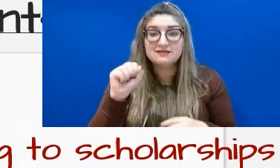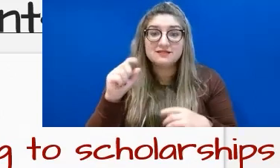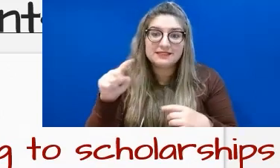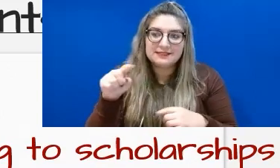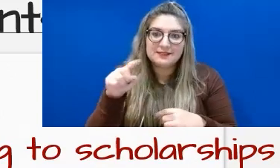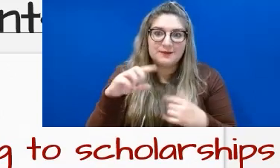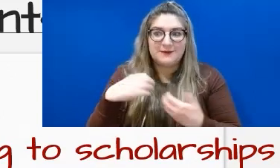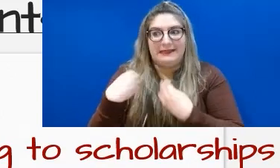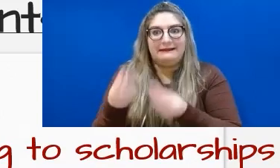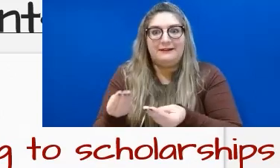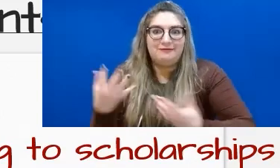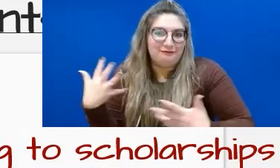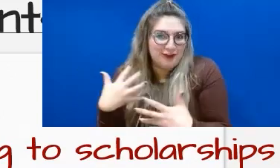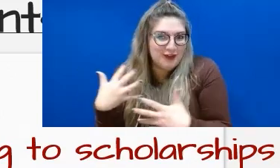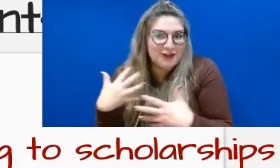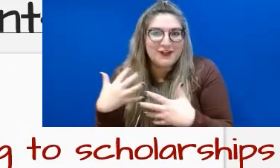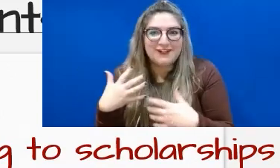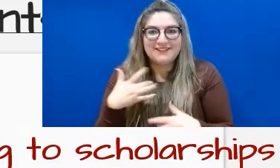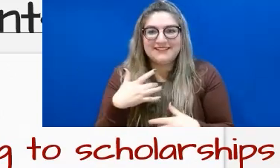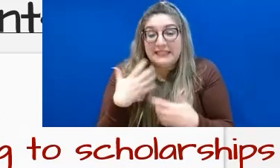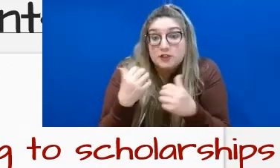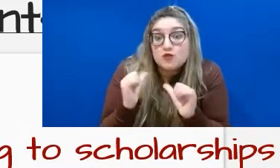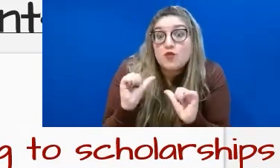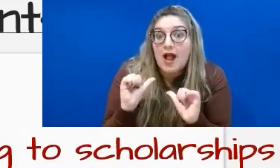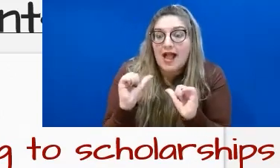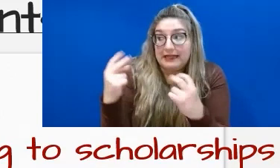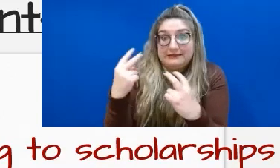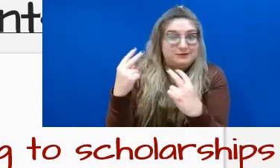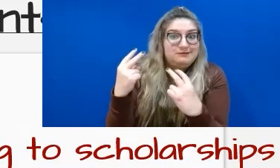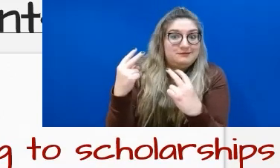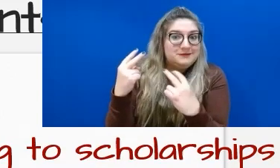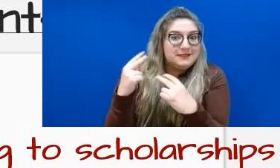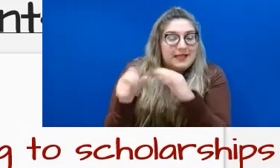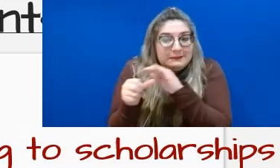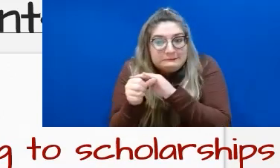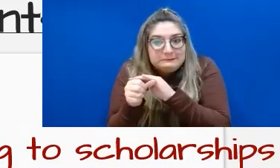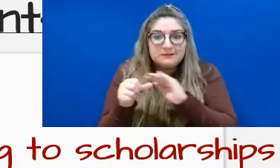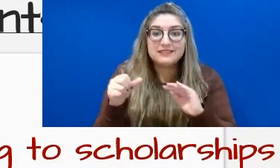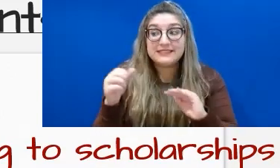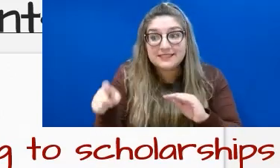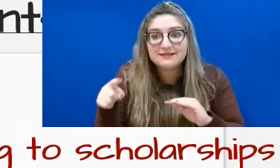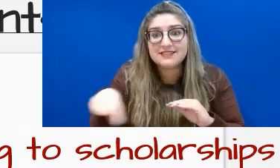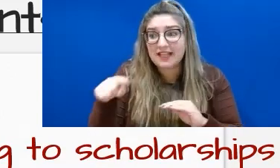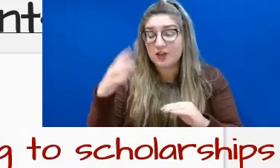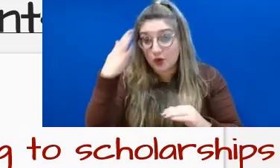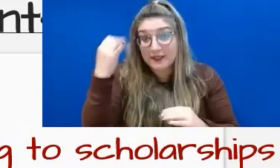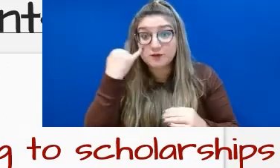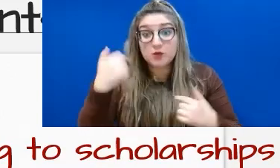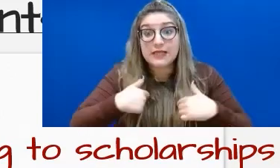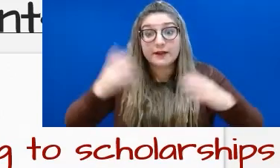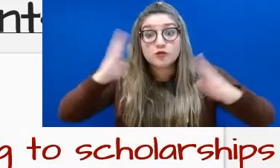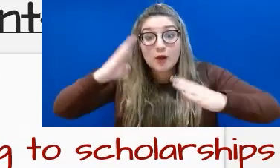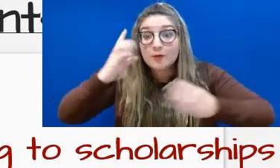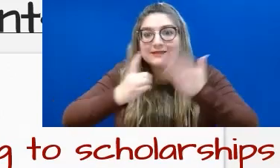invisible, they know if they do something bad, if they get in trouble, it's gonna end up in deportation. Many of them, they don't get a second